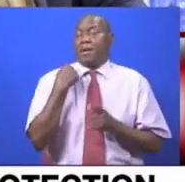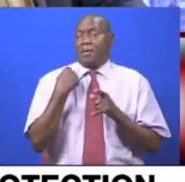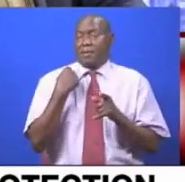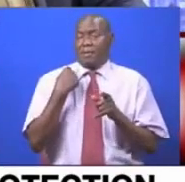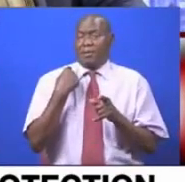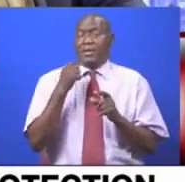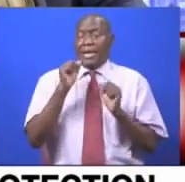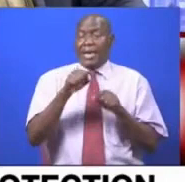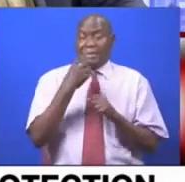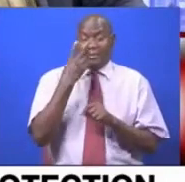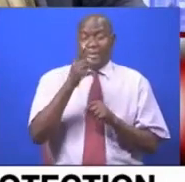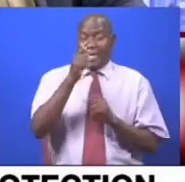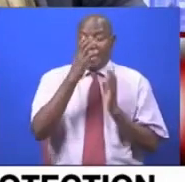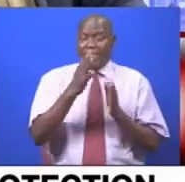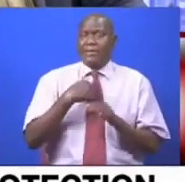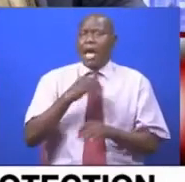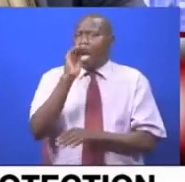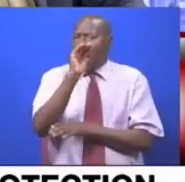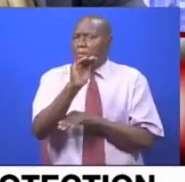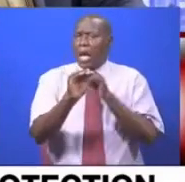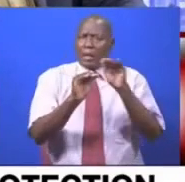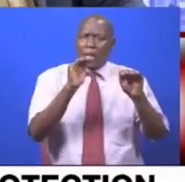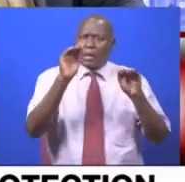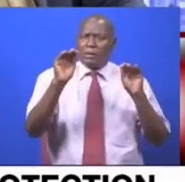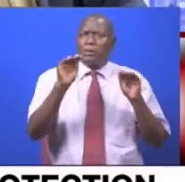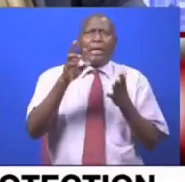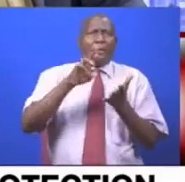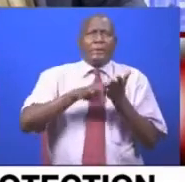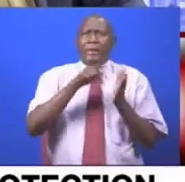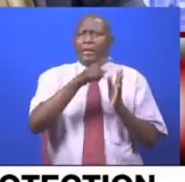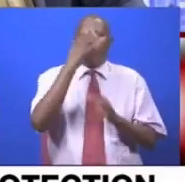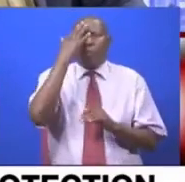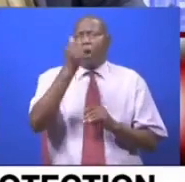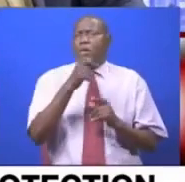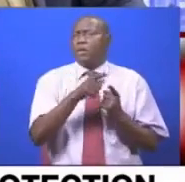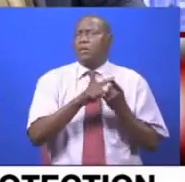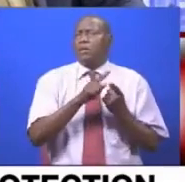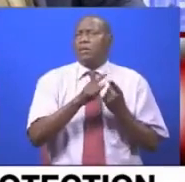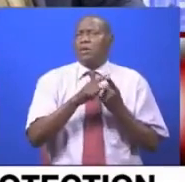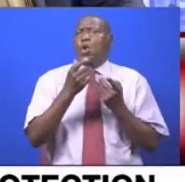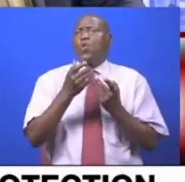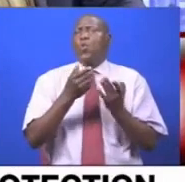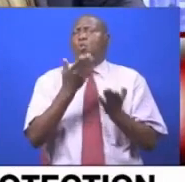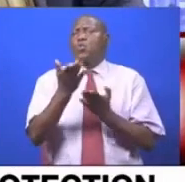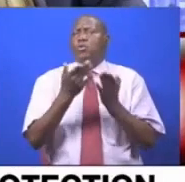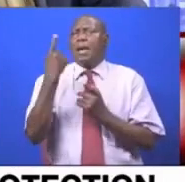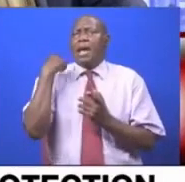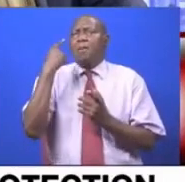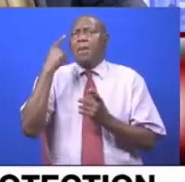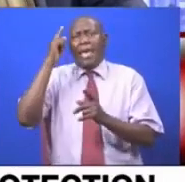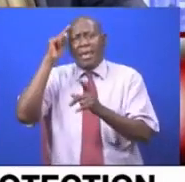see Kenyans asking, why are we registering? What is this Huduma number meant to serve?